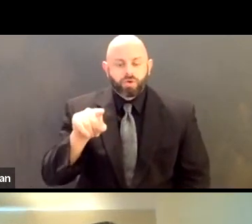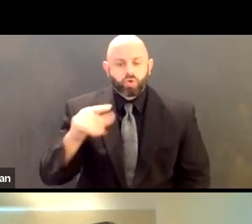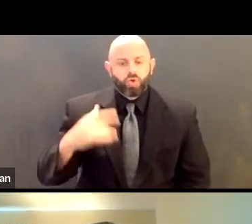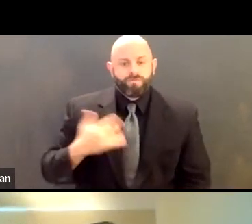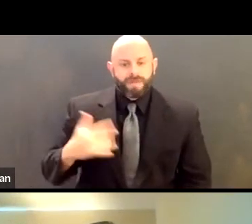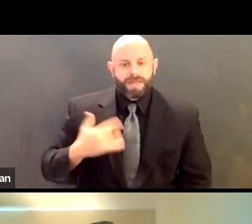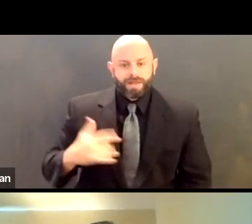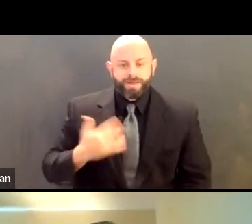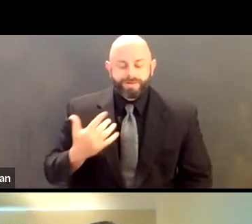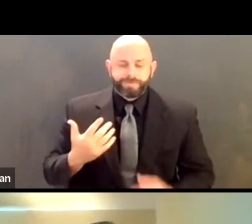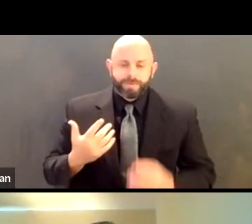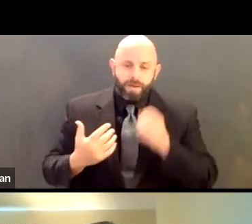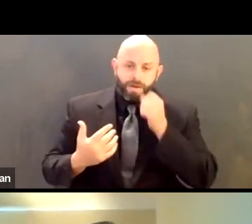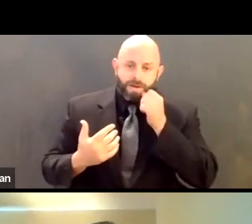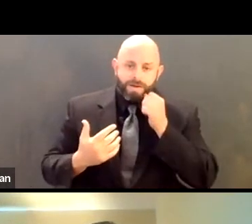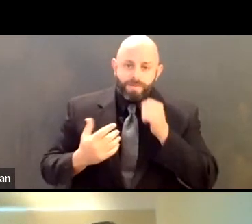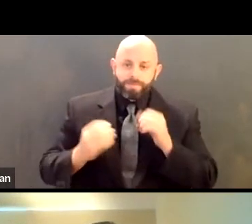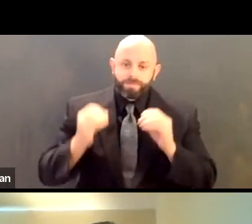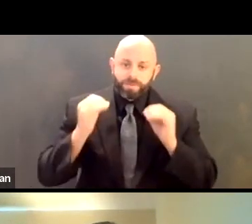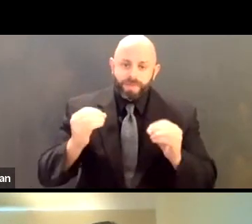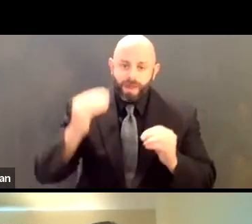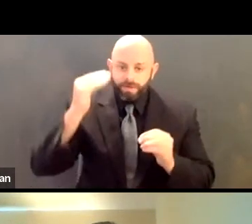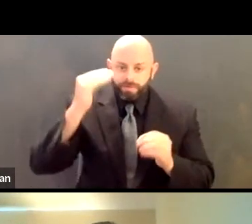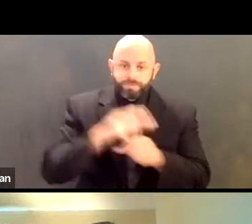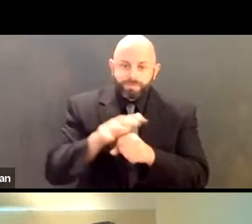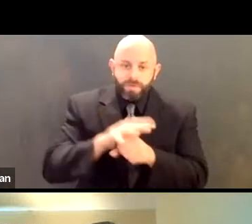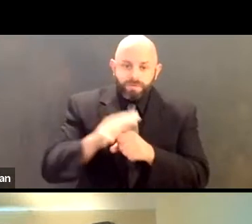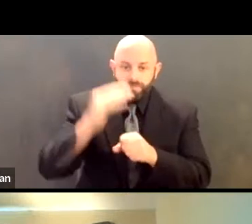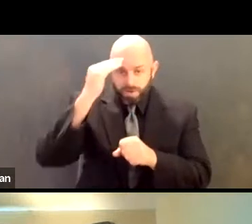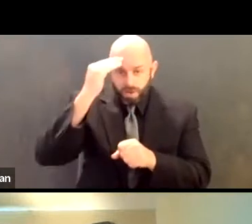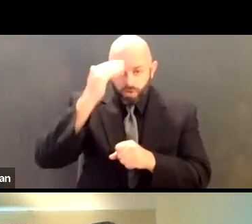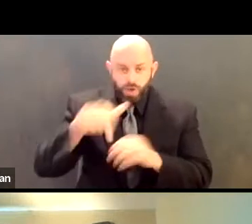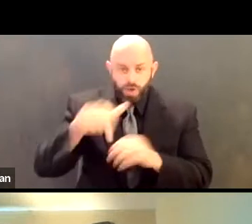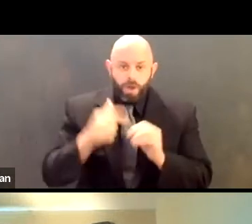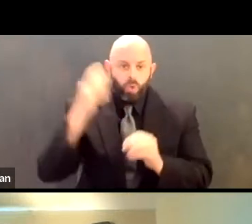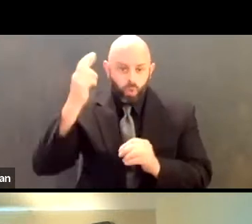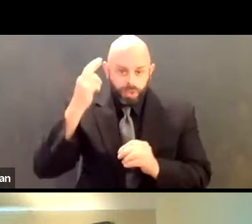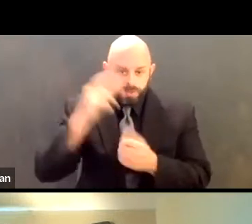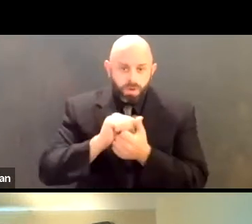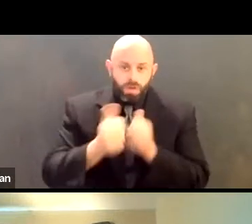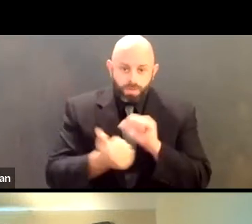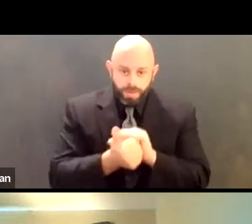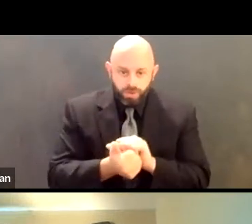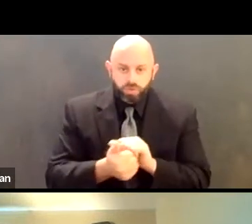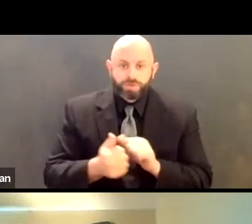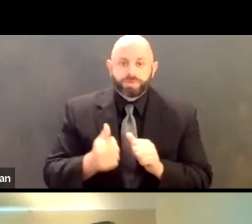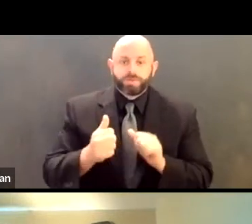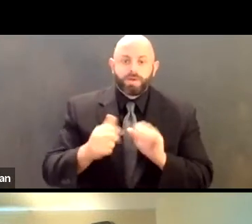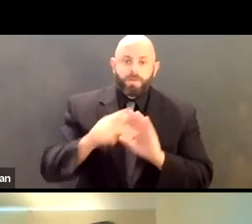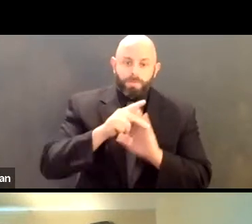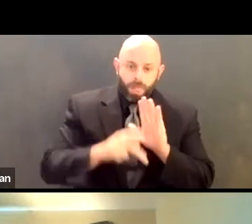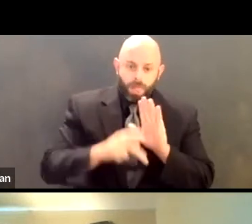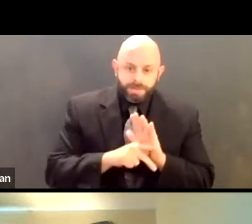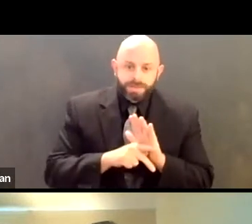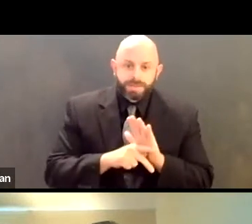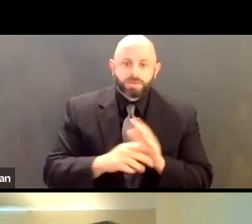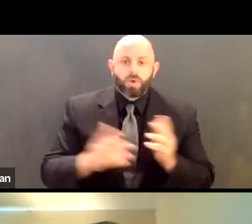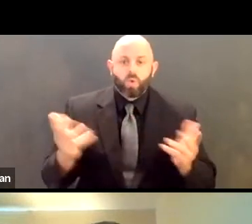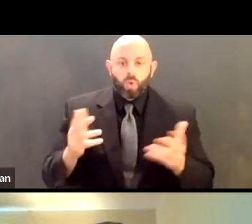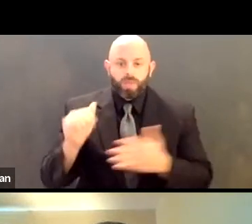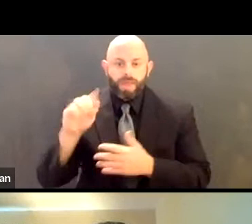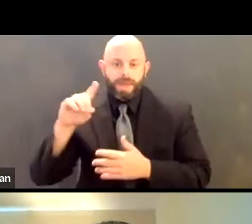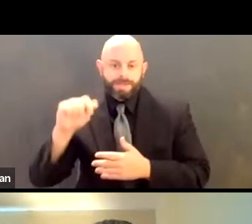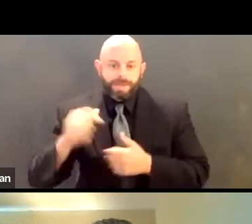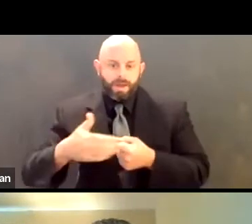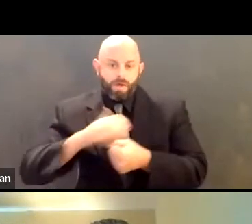lack of knowledge about reasonable accommodations, policies, and what the ADA covers? And if so, how do we